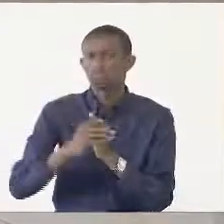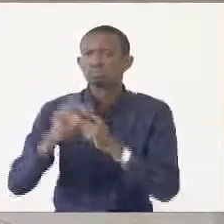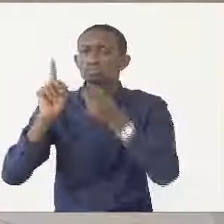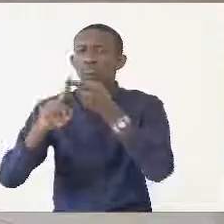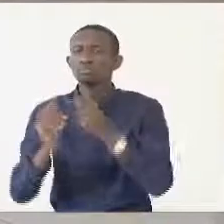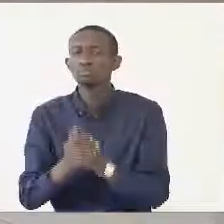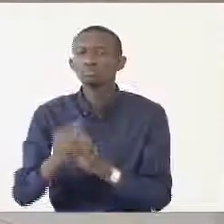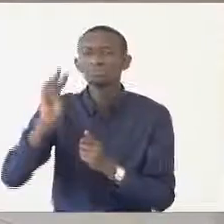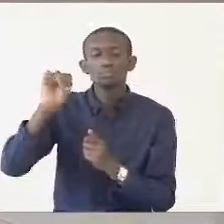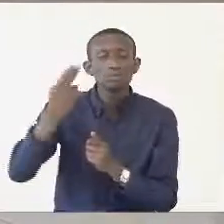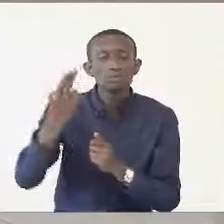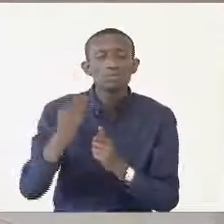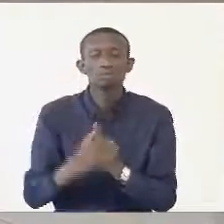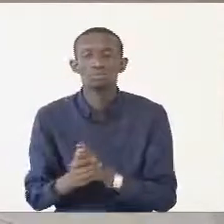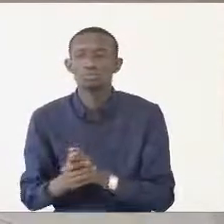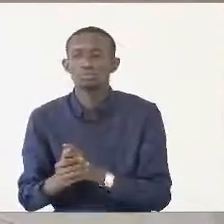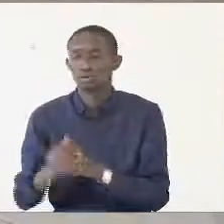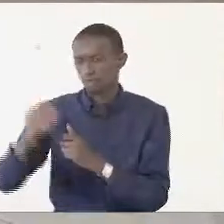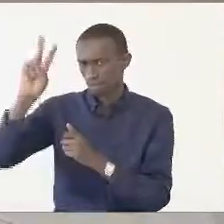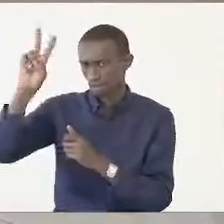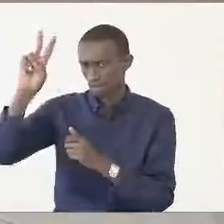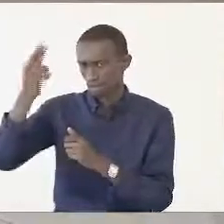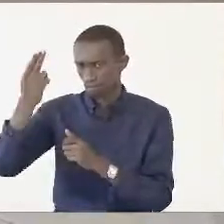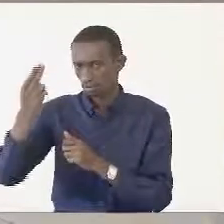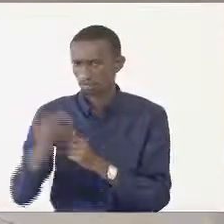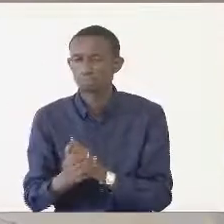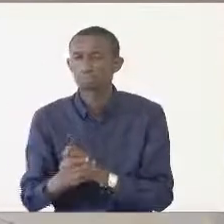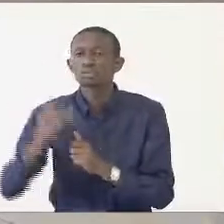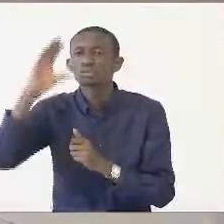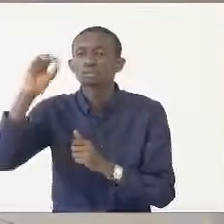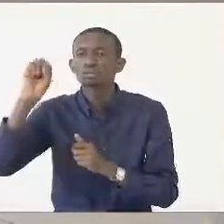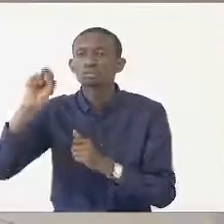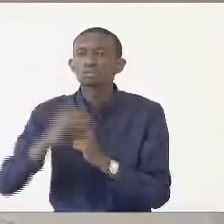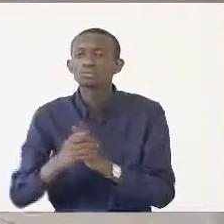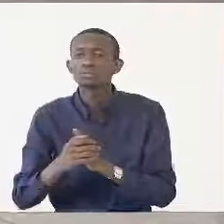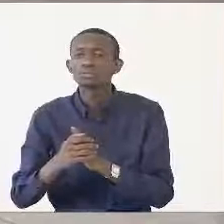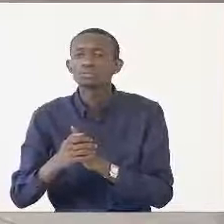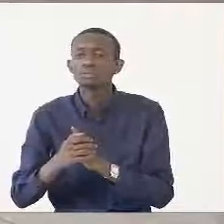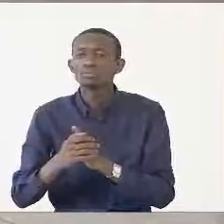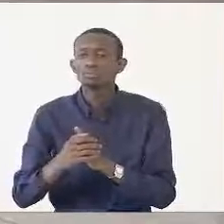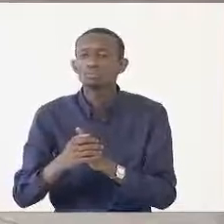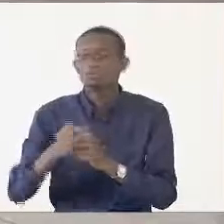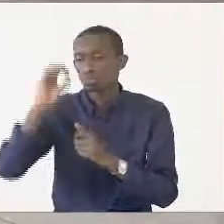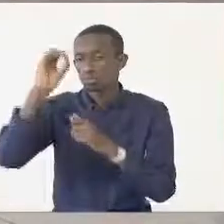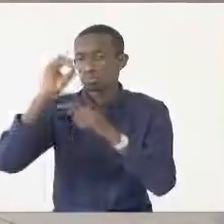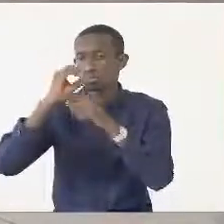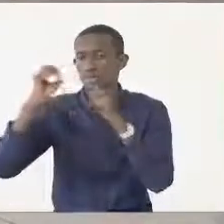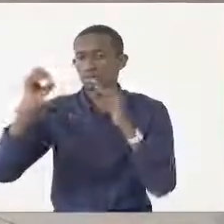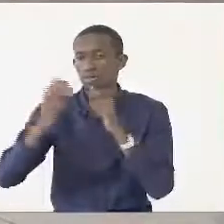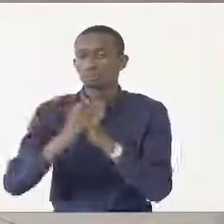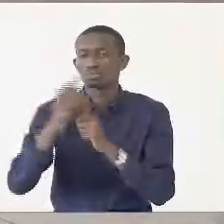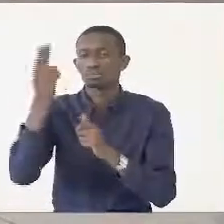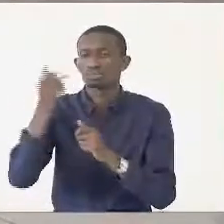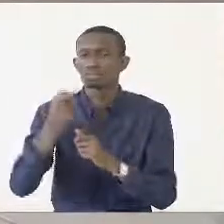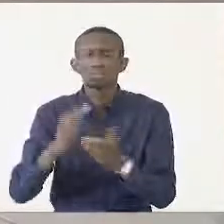have mass 2, then v2 cosine theta 2. But you see, I'm using